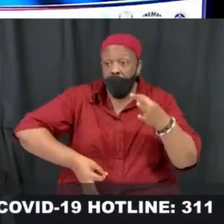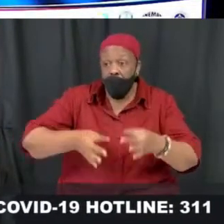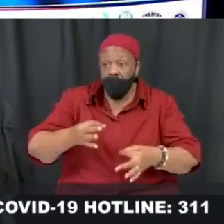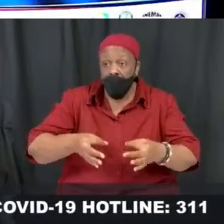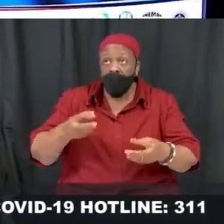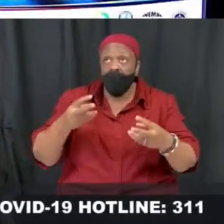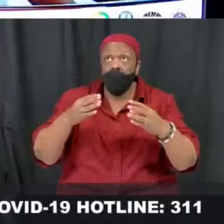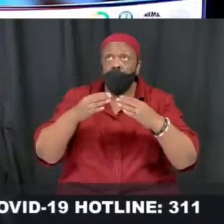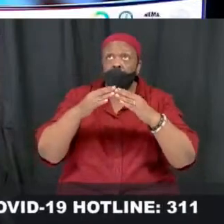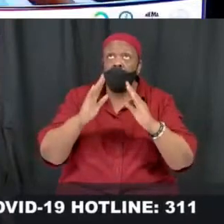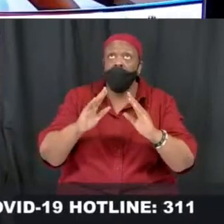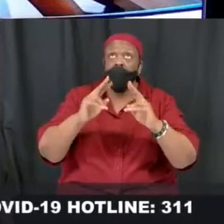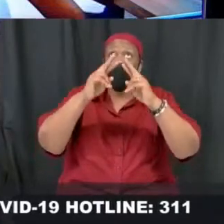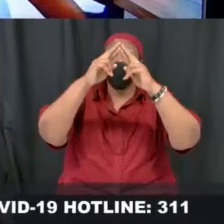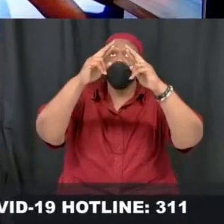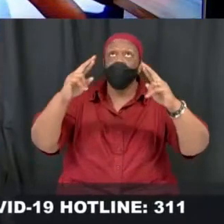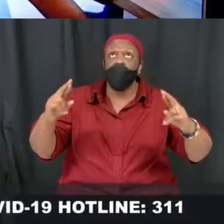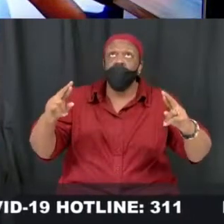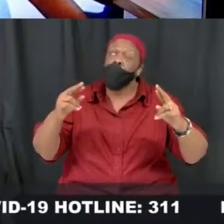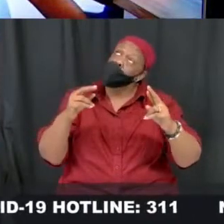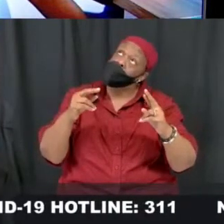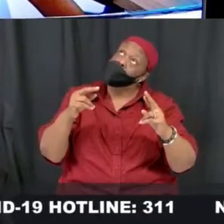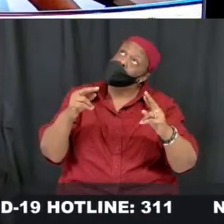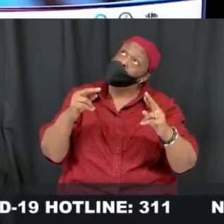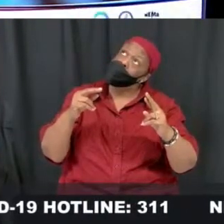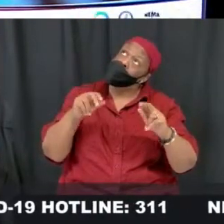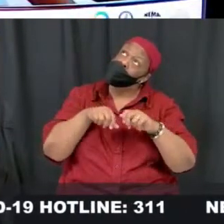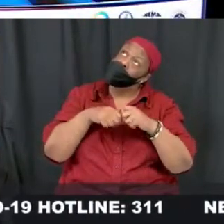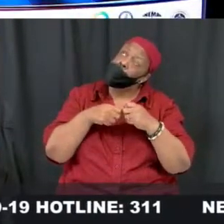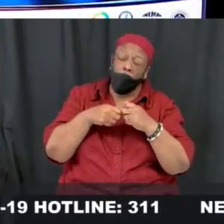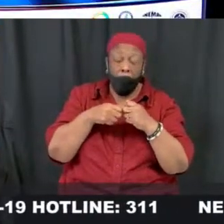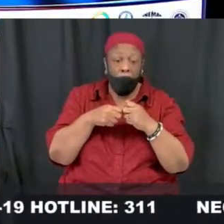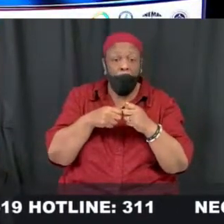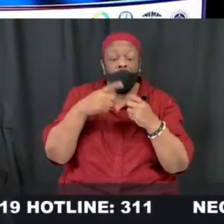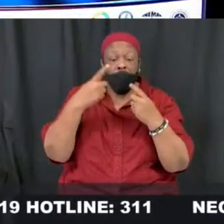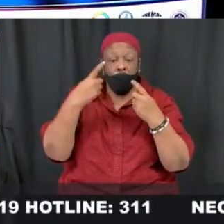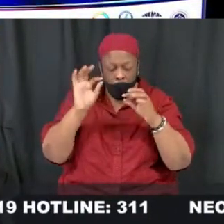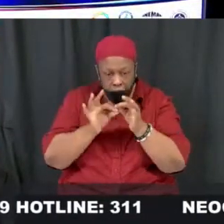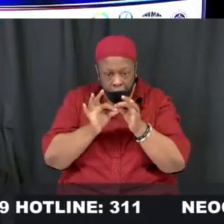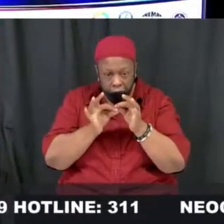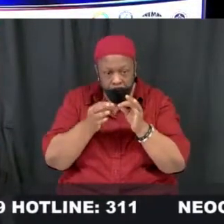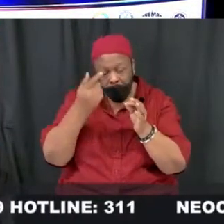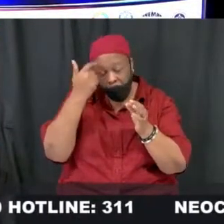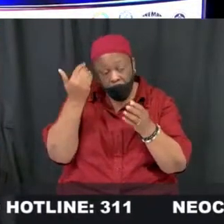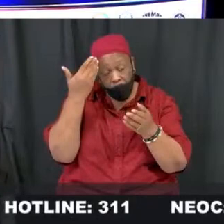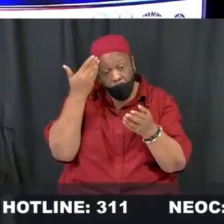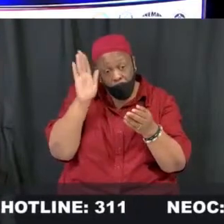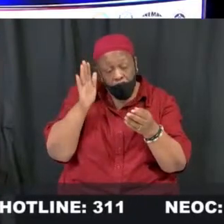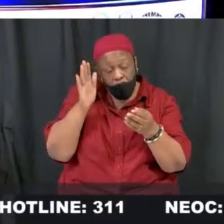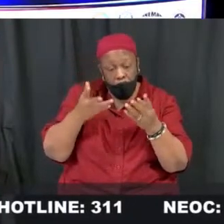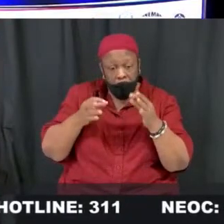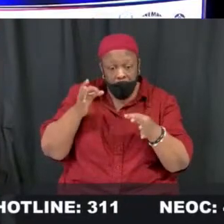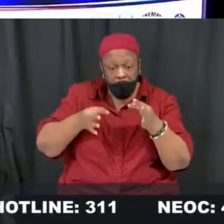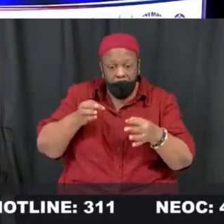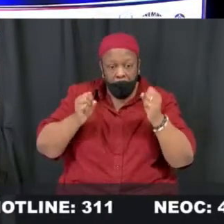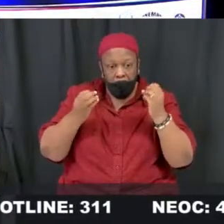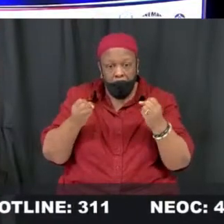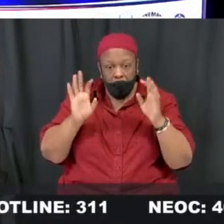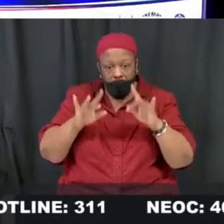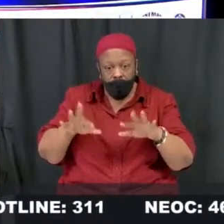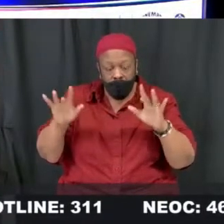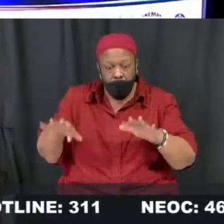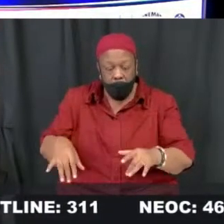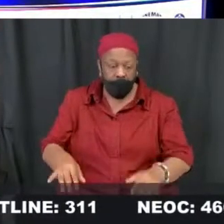and also do your best that your gutters, waterways are cleared, your drainage are, and also clip